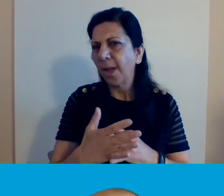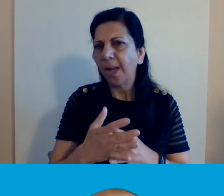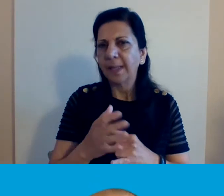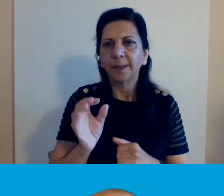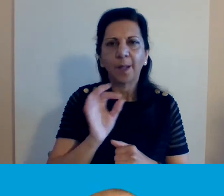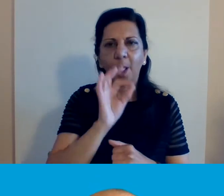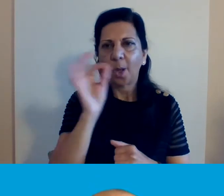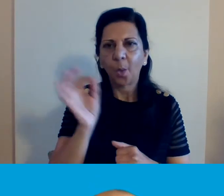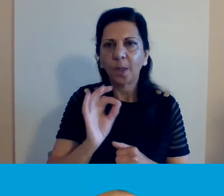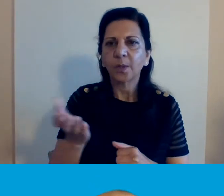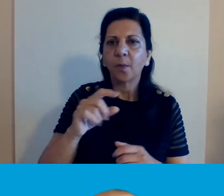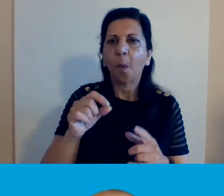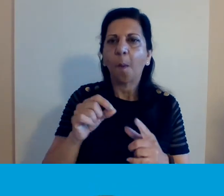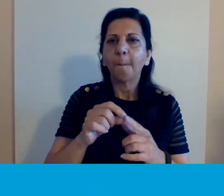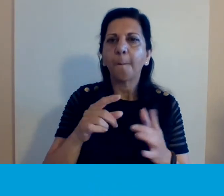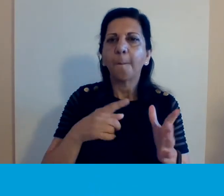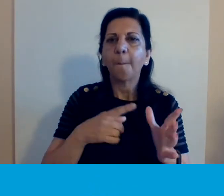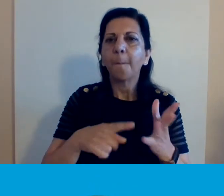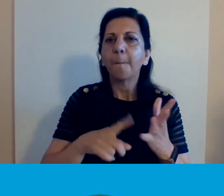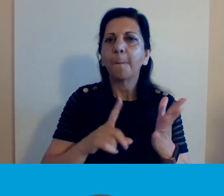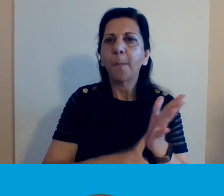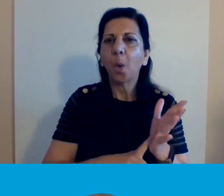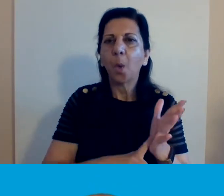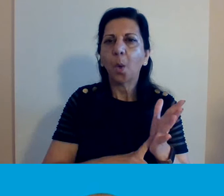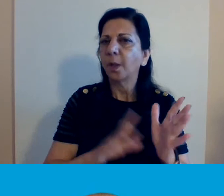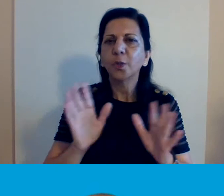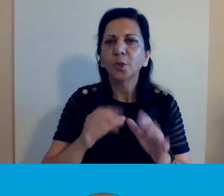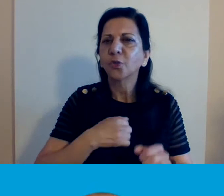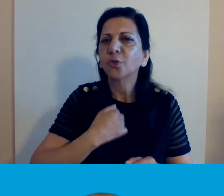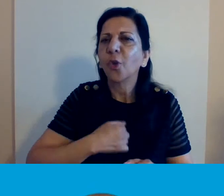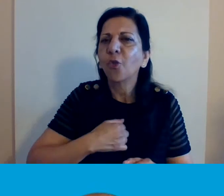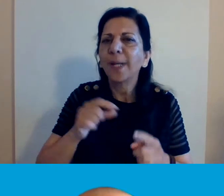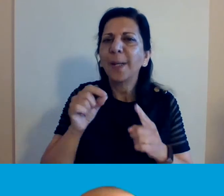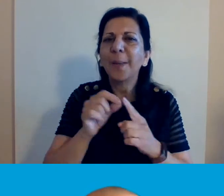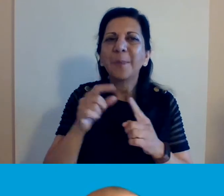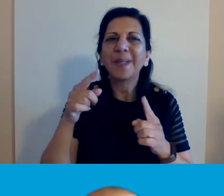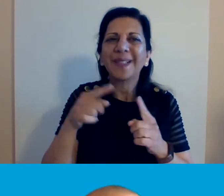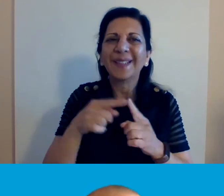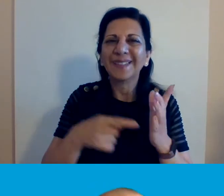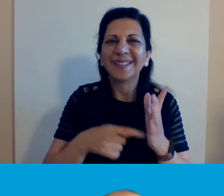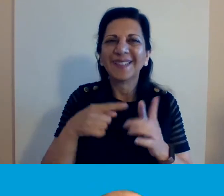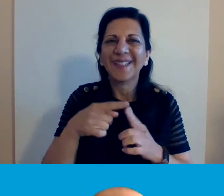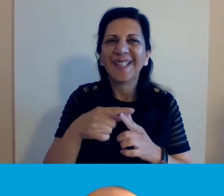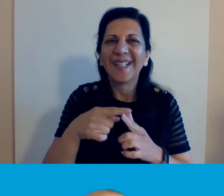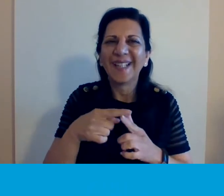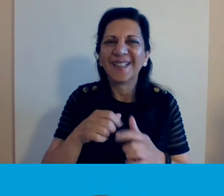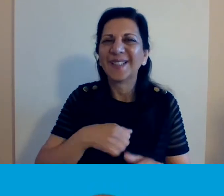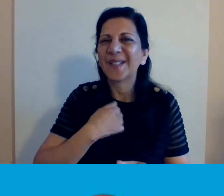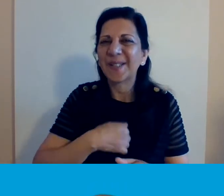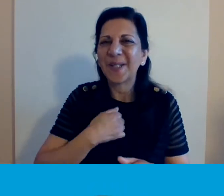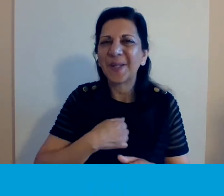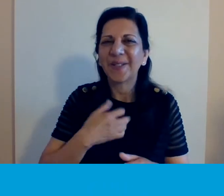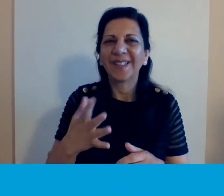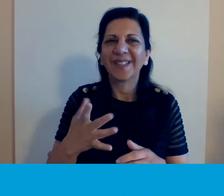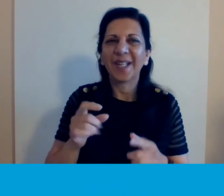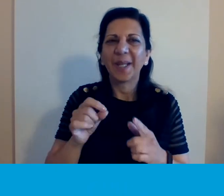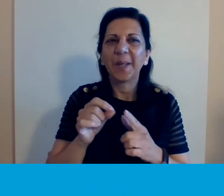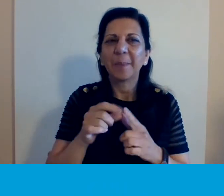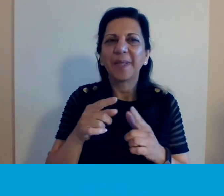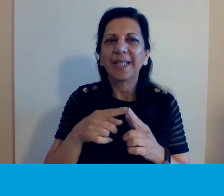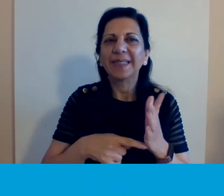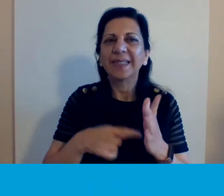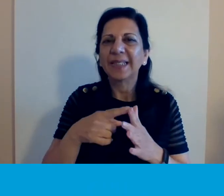going to close the meeting. Sorry, not Paul, Pete. Sorry. I haven't got my glasses on.